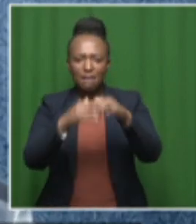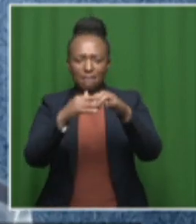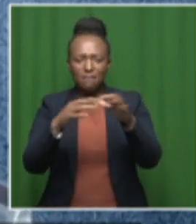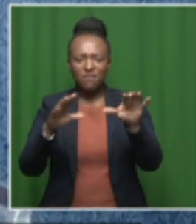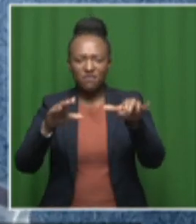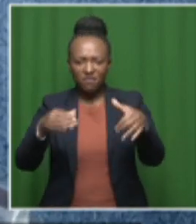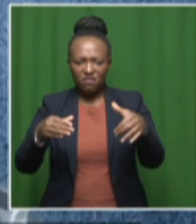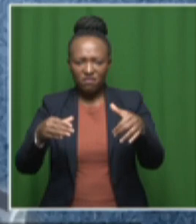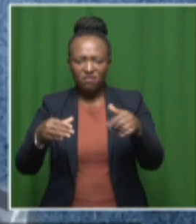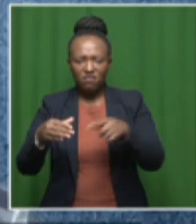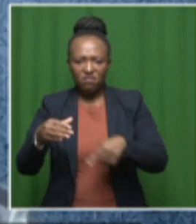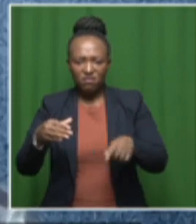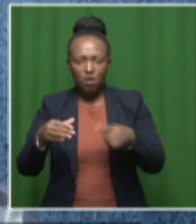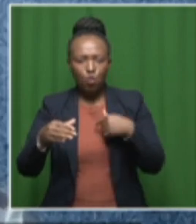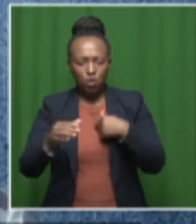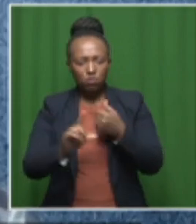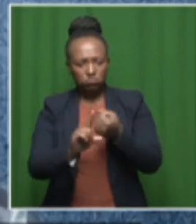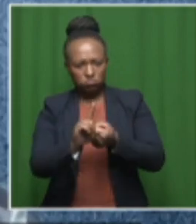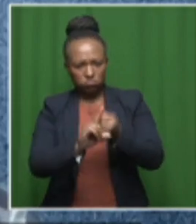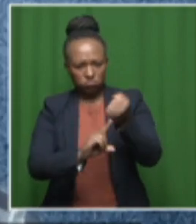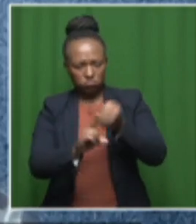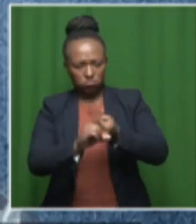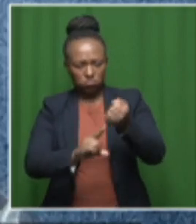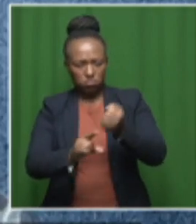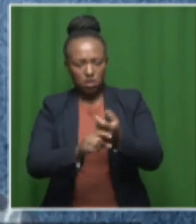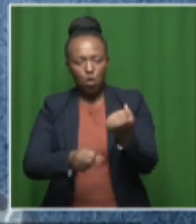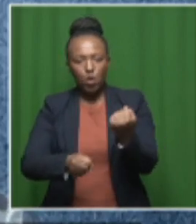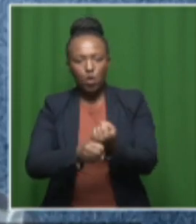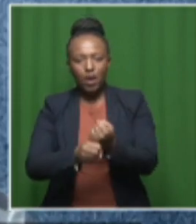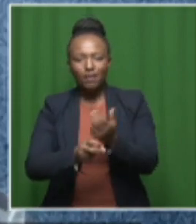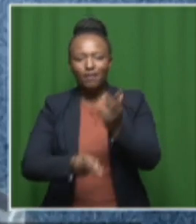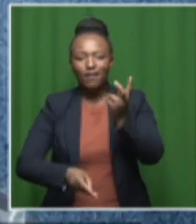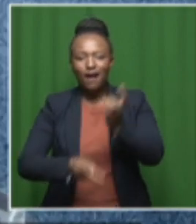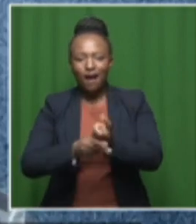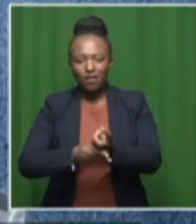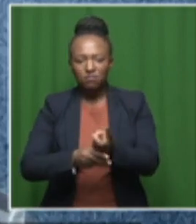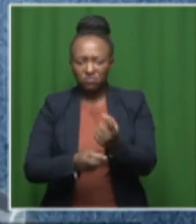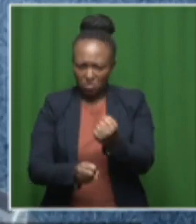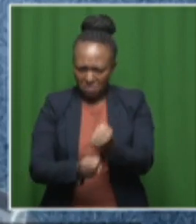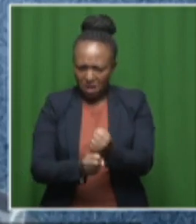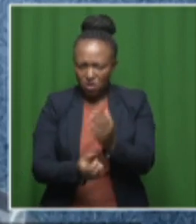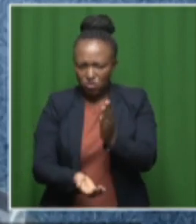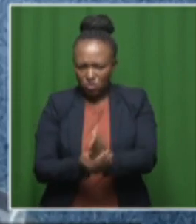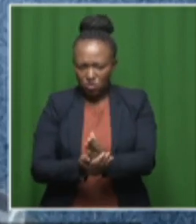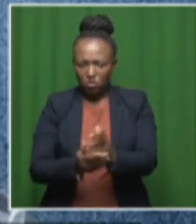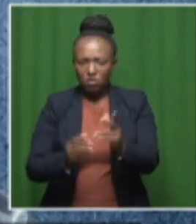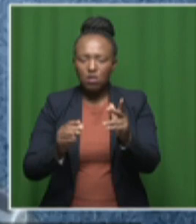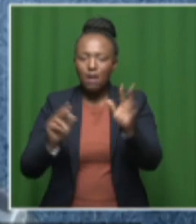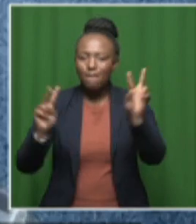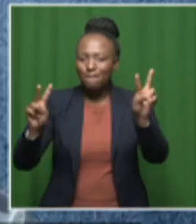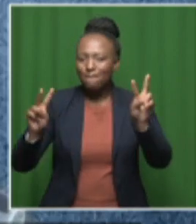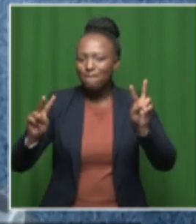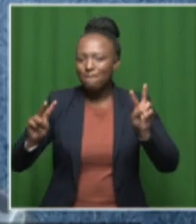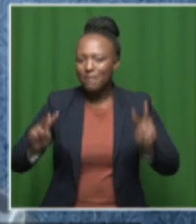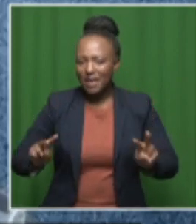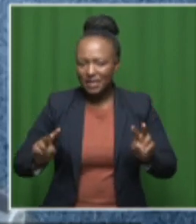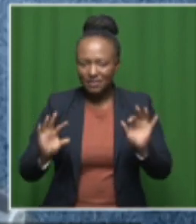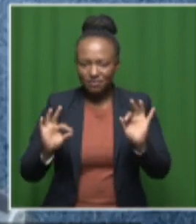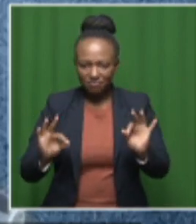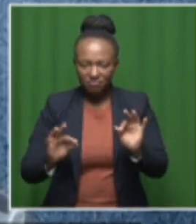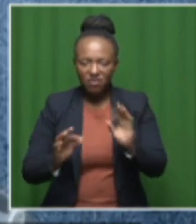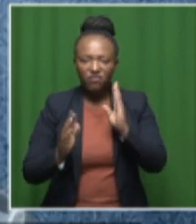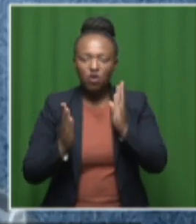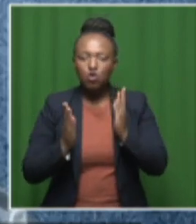Star, and we're pushing and working hard to ensure that there's durable peace, respect for human rights